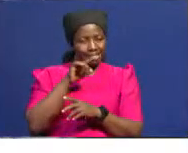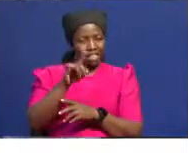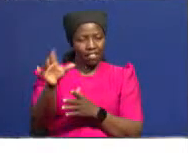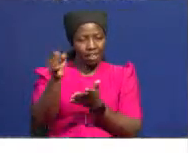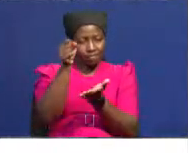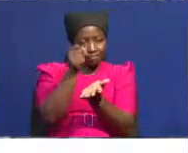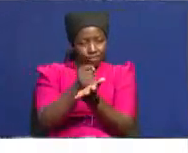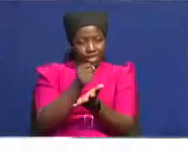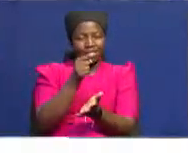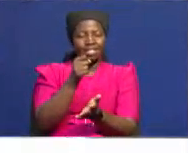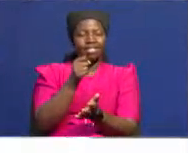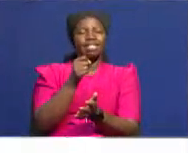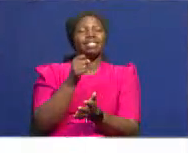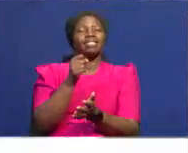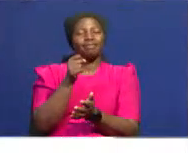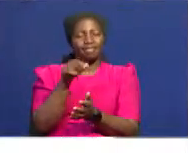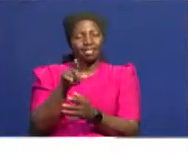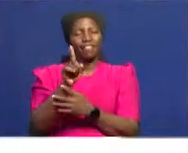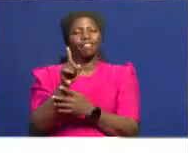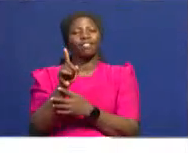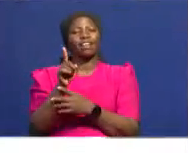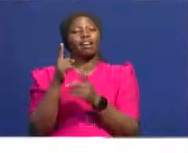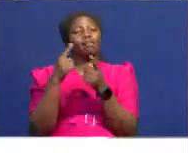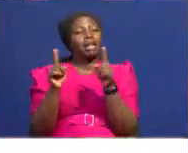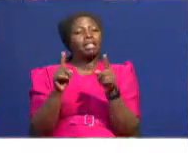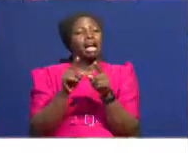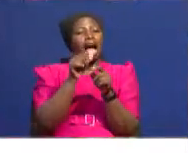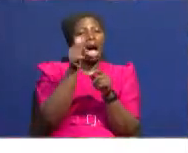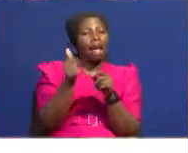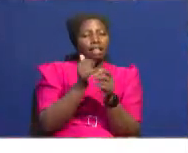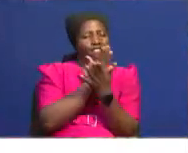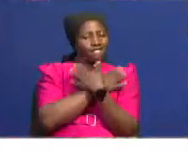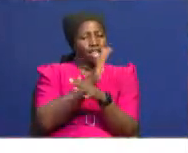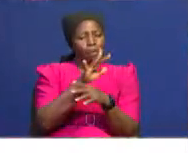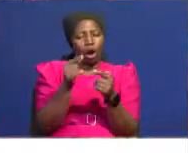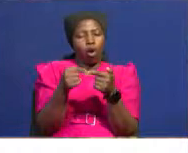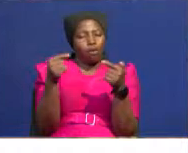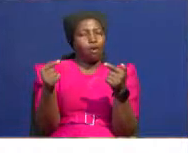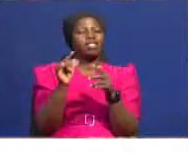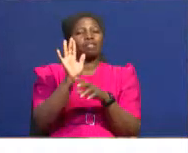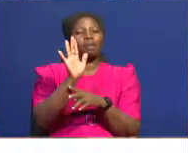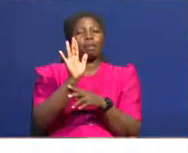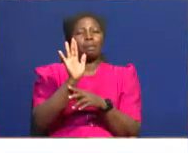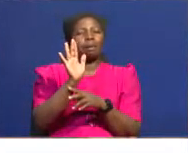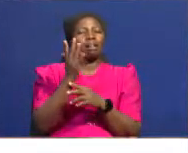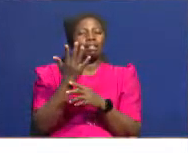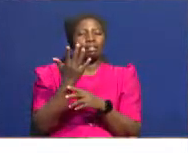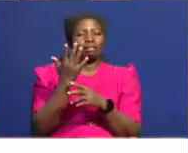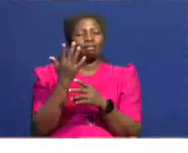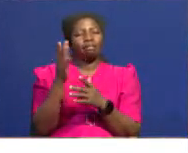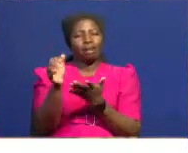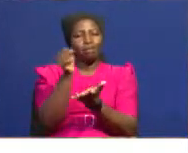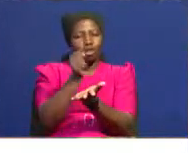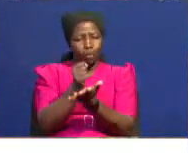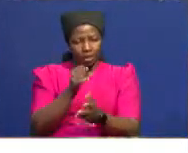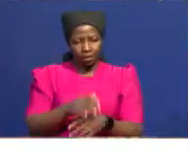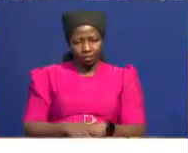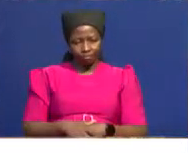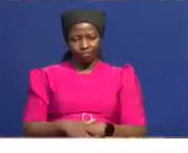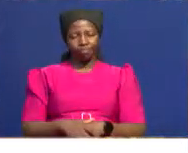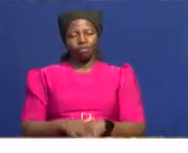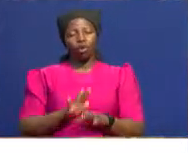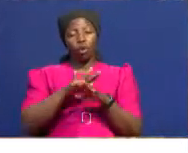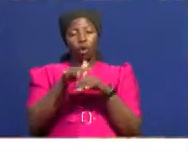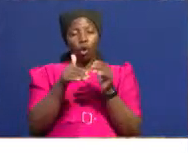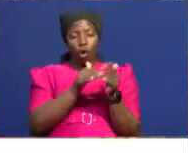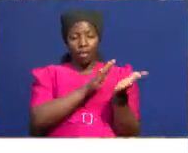late general despite his allies objecting to the appointment. All the recommendations that I got on the next